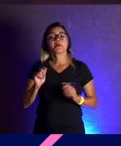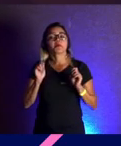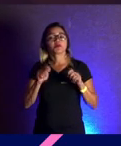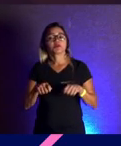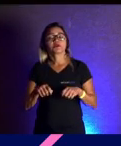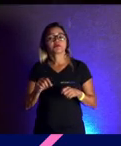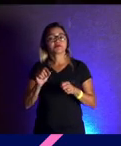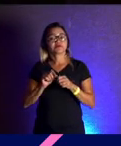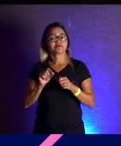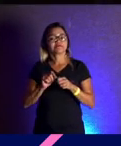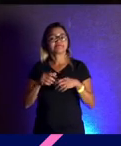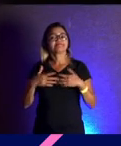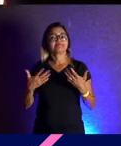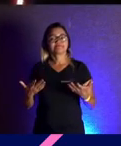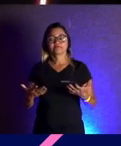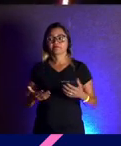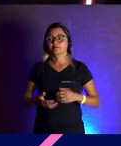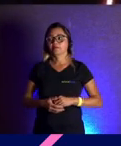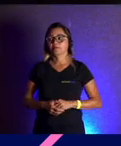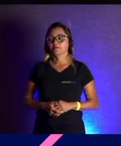poderão ser feitos.